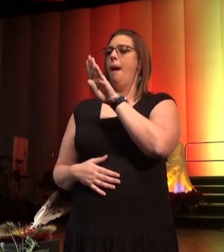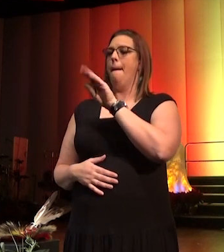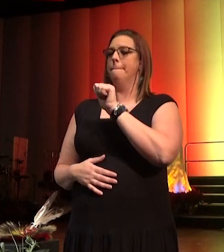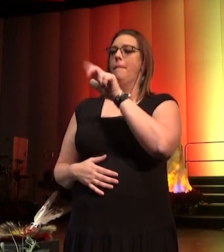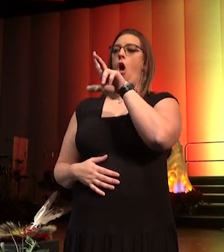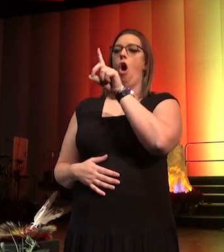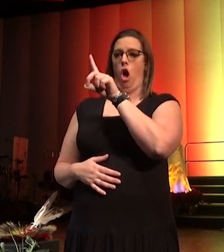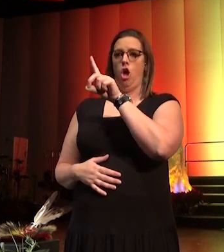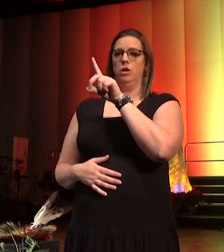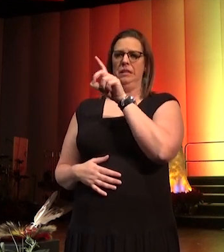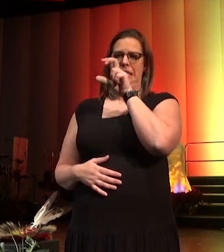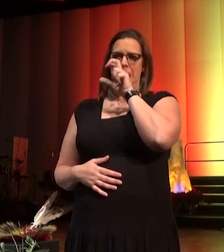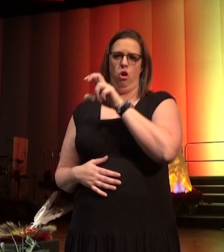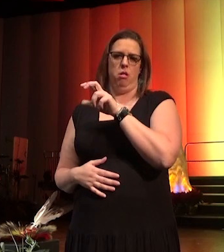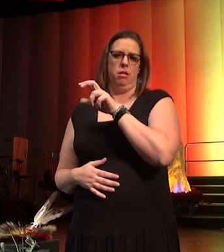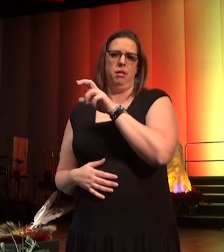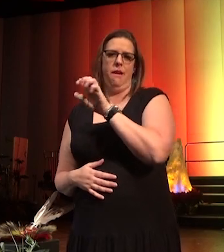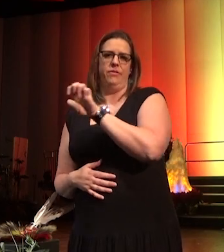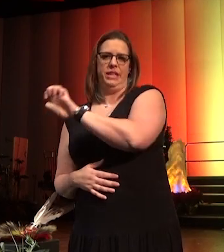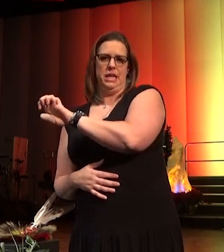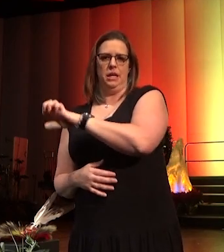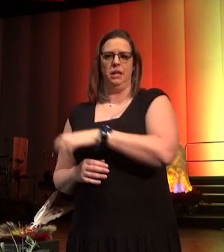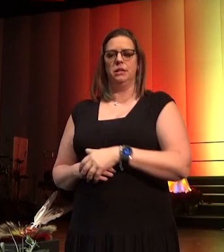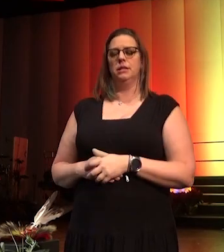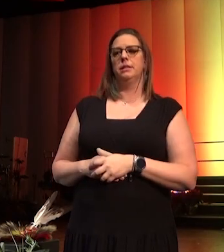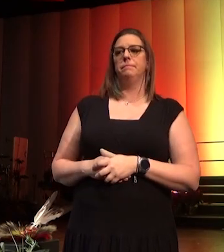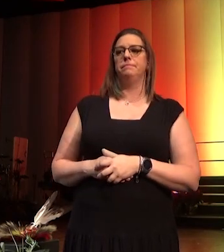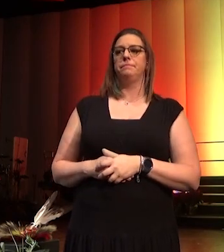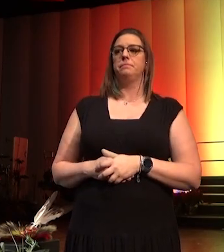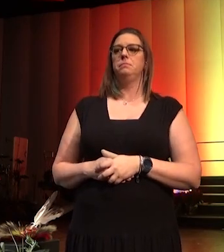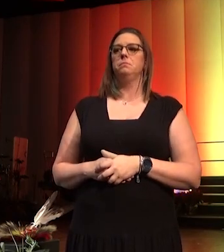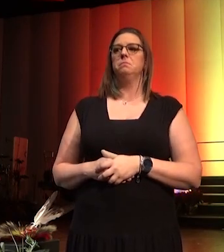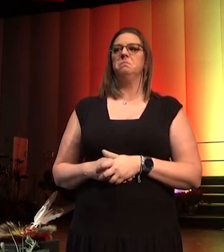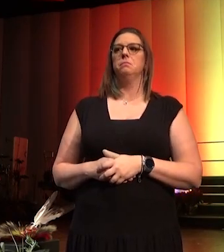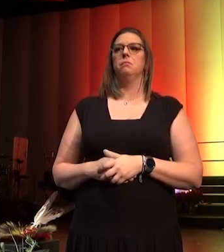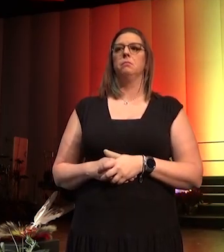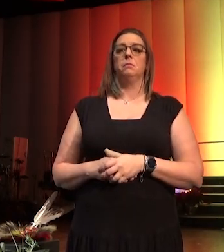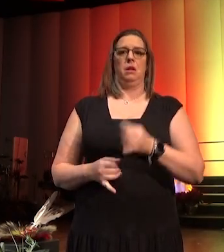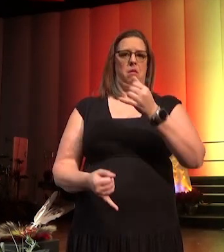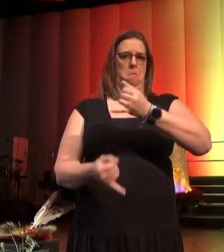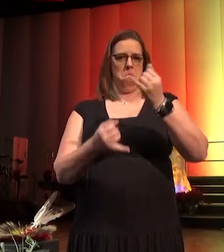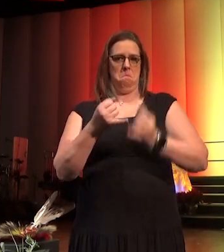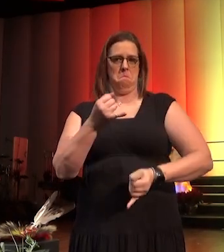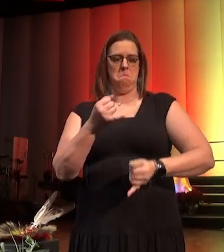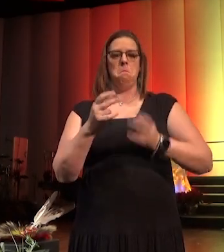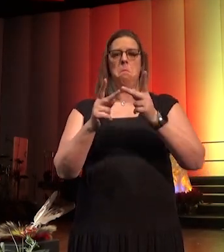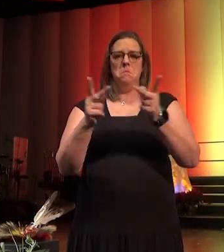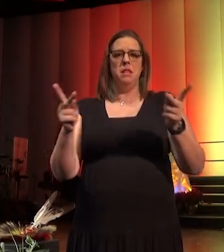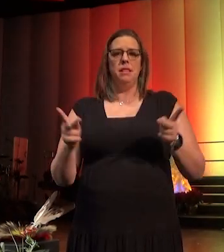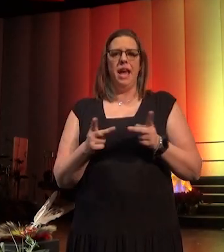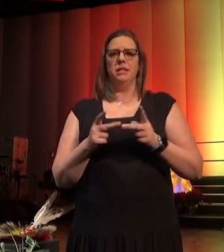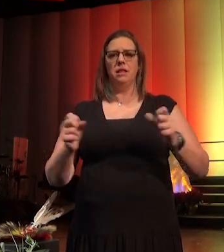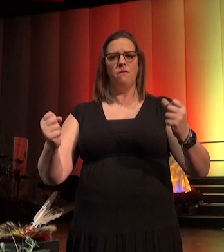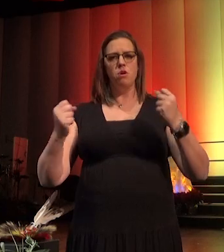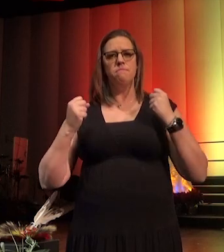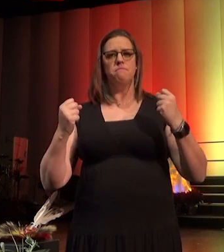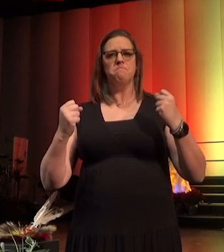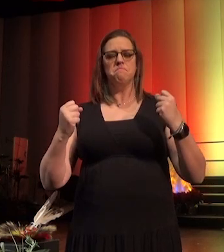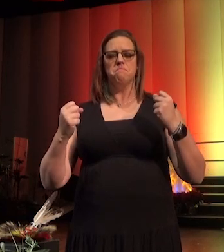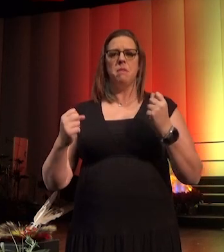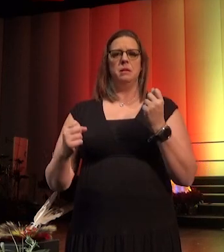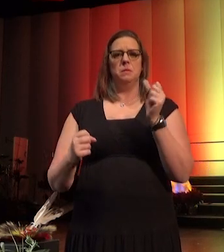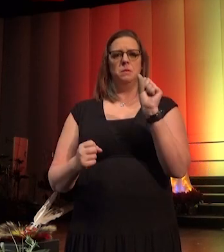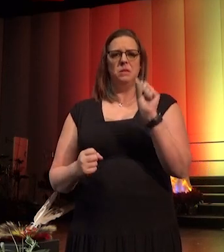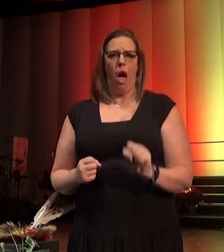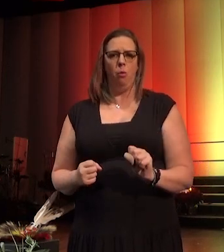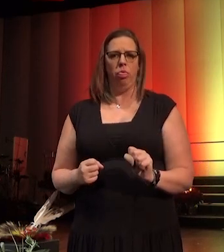eagle of the east. And to that place of the great and powerful south, the